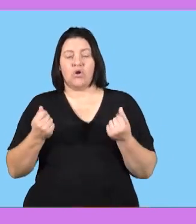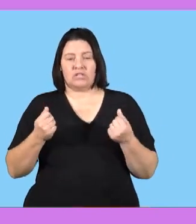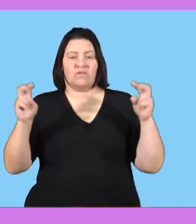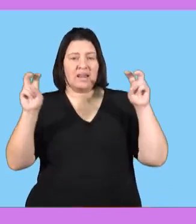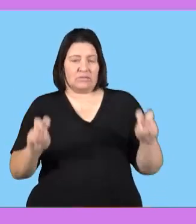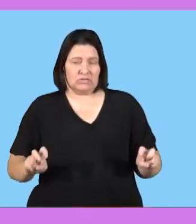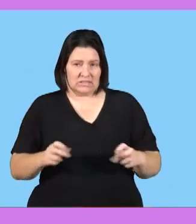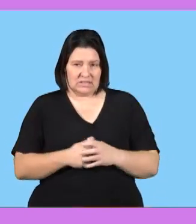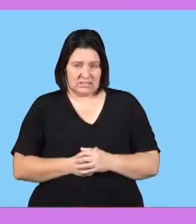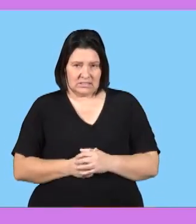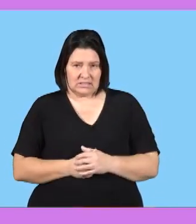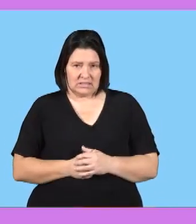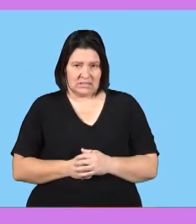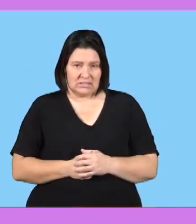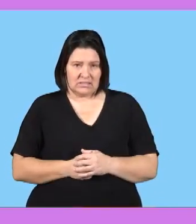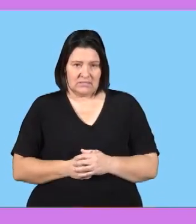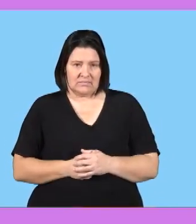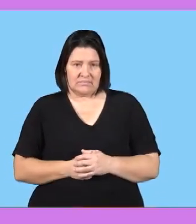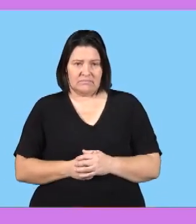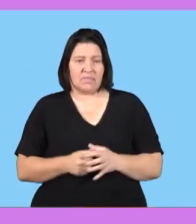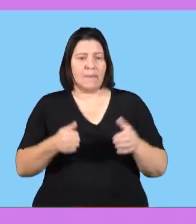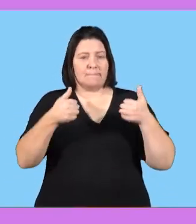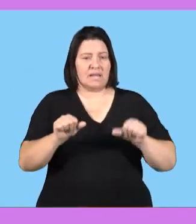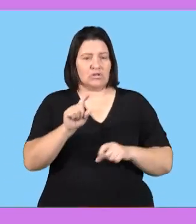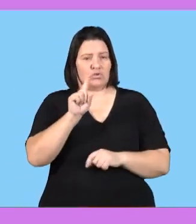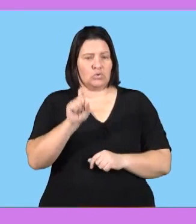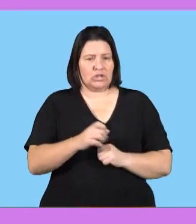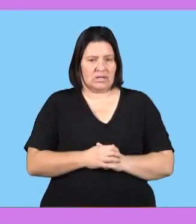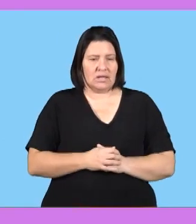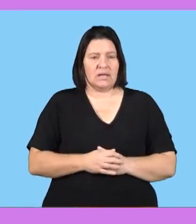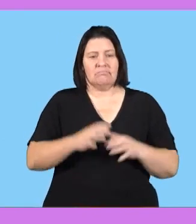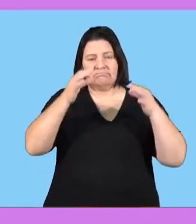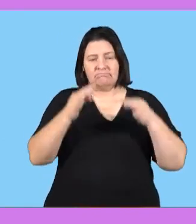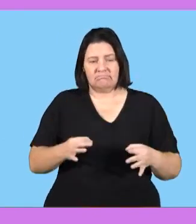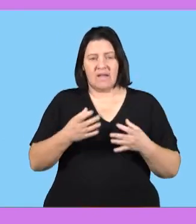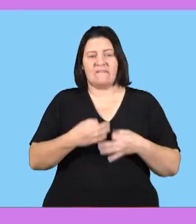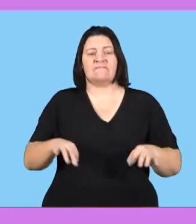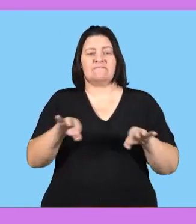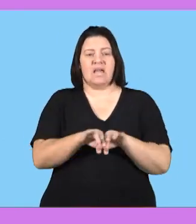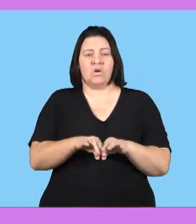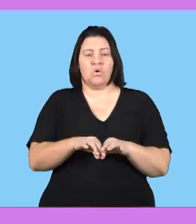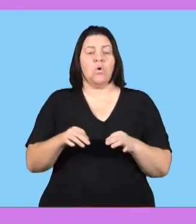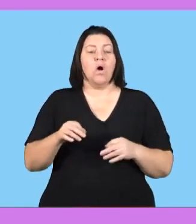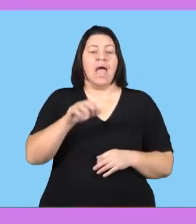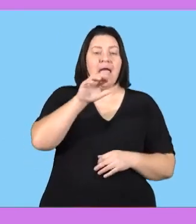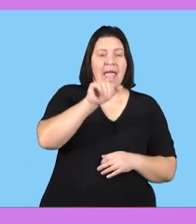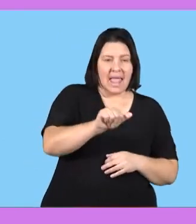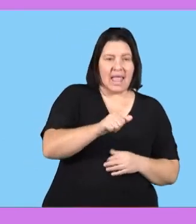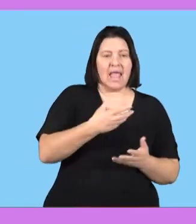cost of electricity. Let us move to the next question. Determine the values of A and